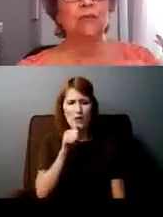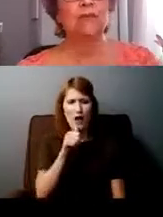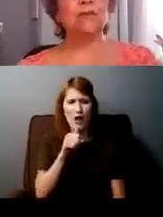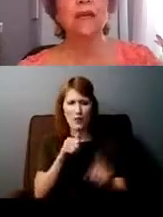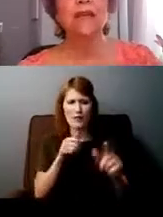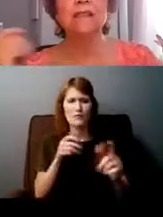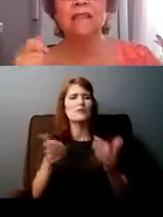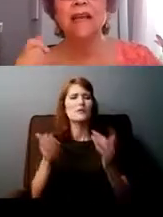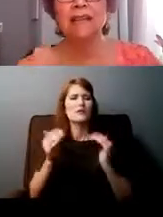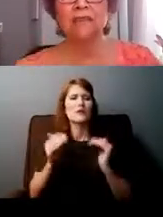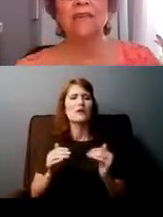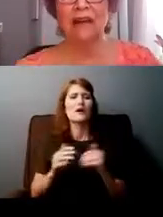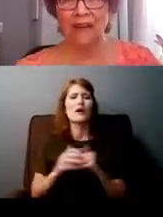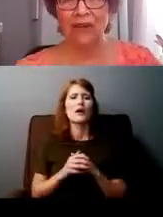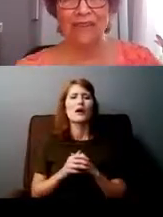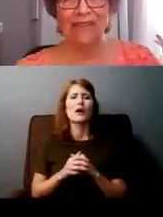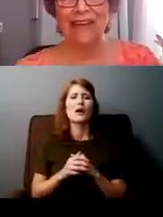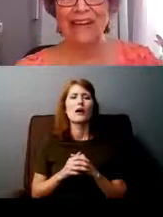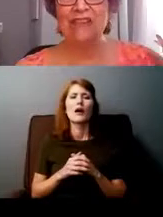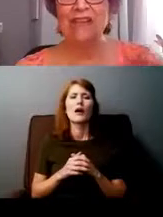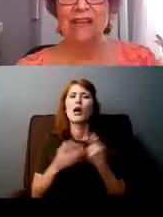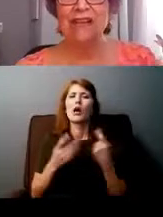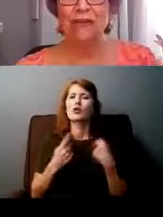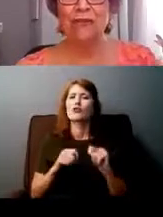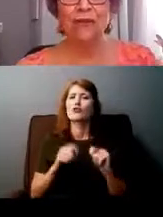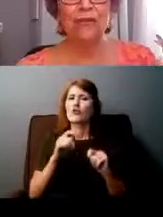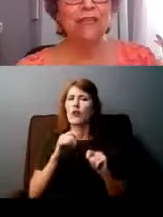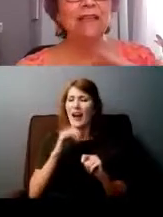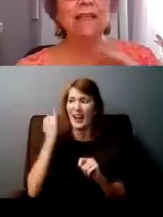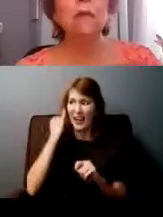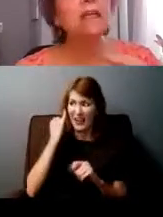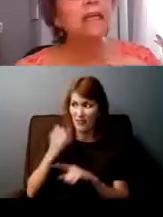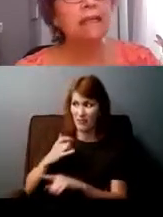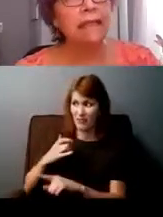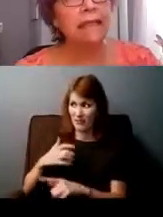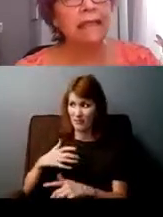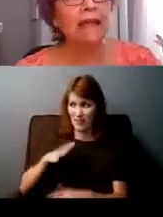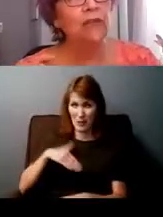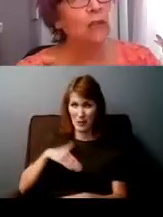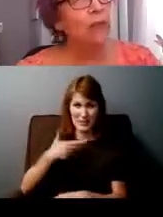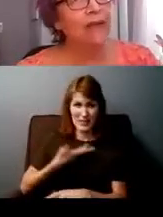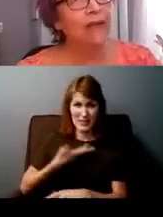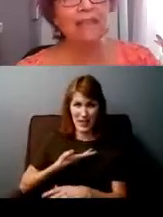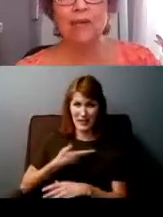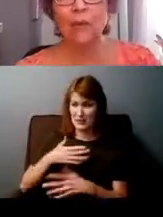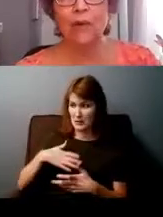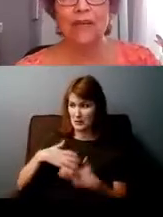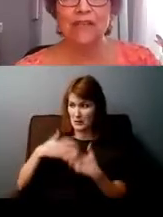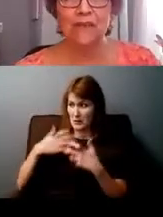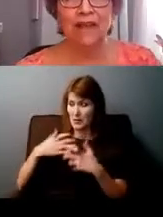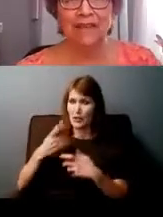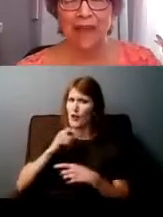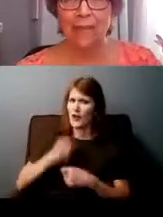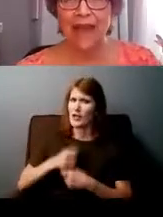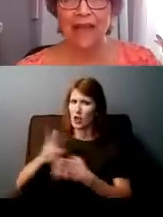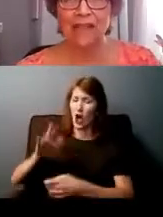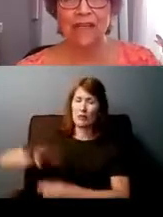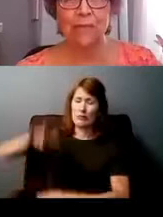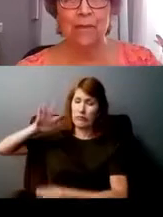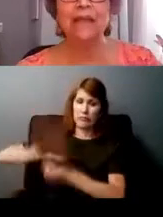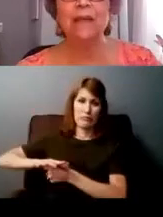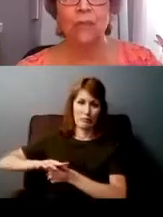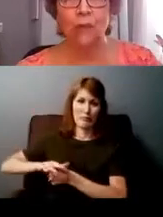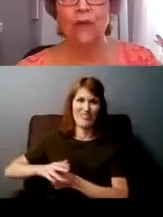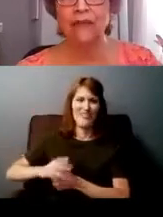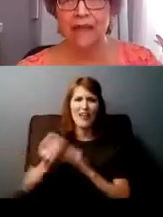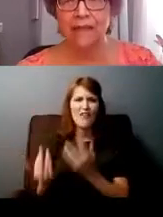to light the fire, right? You're dealing with kindling, and you really don't want to strike that match and